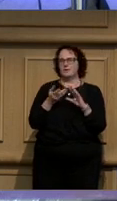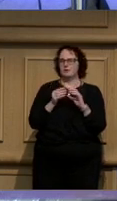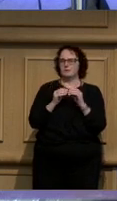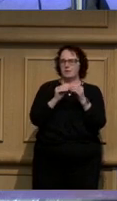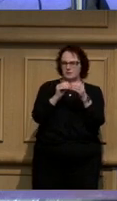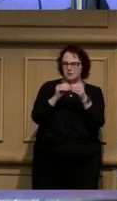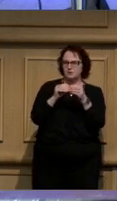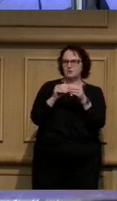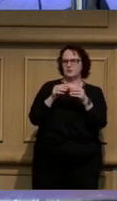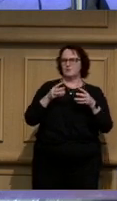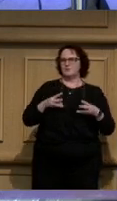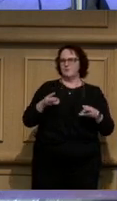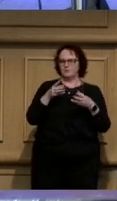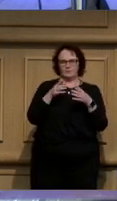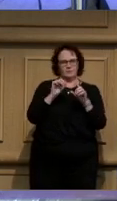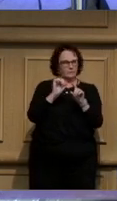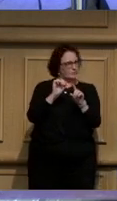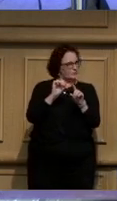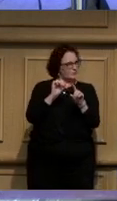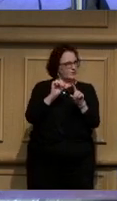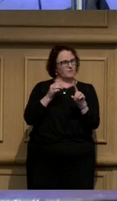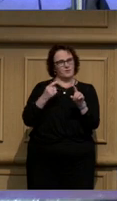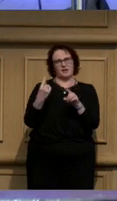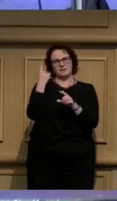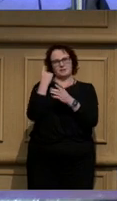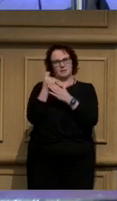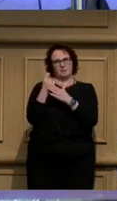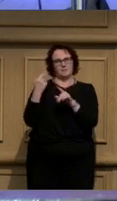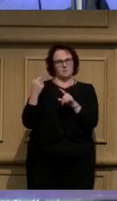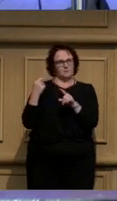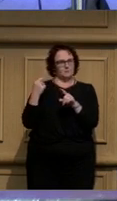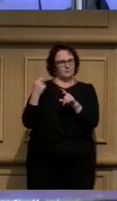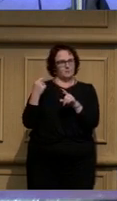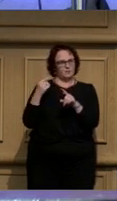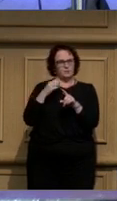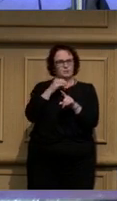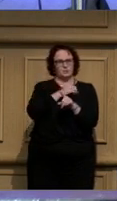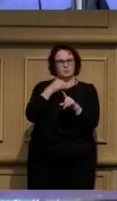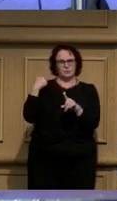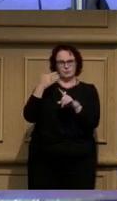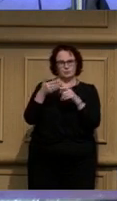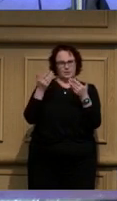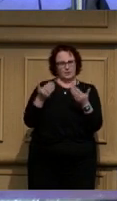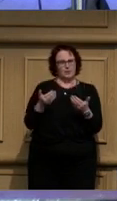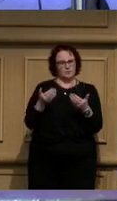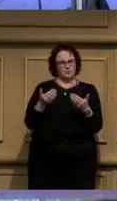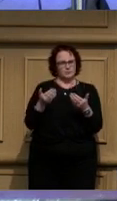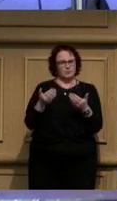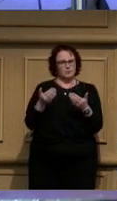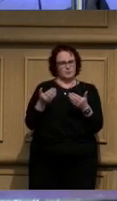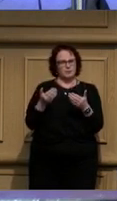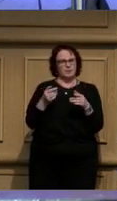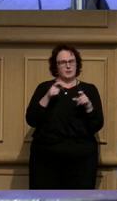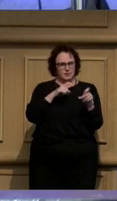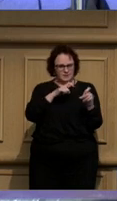me, and mm-hmm. and I'll, from that period even till now, that we're still fighting in different parts of the